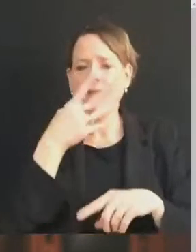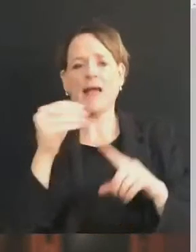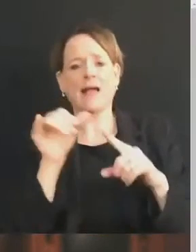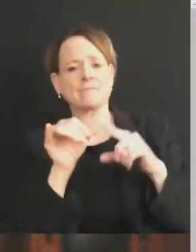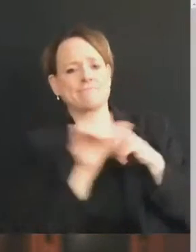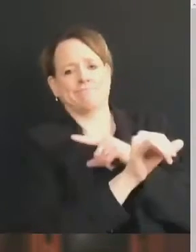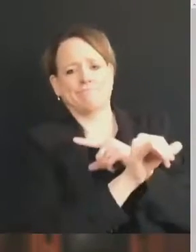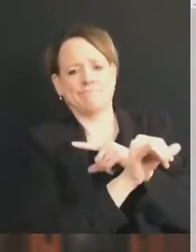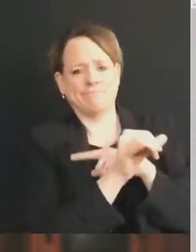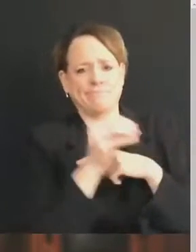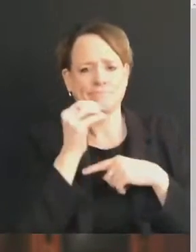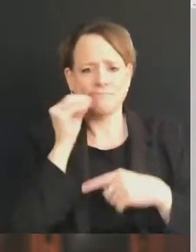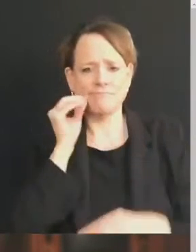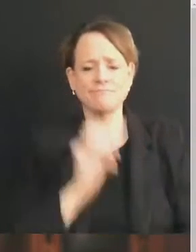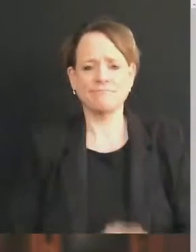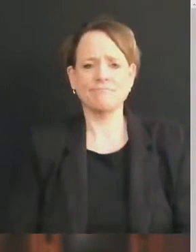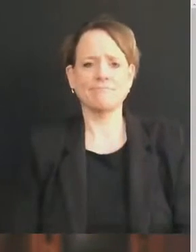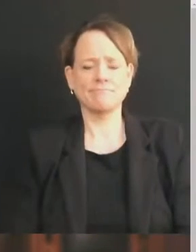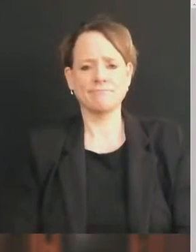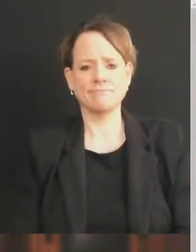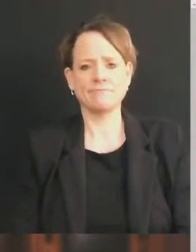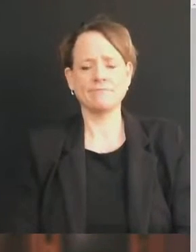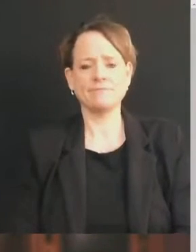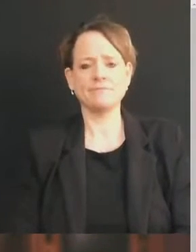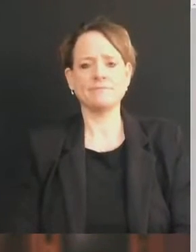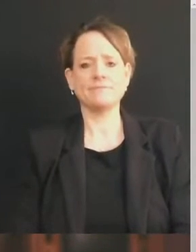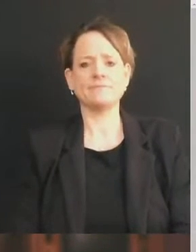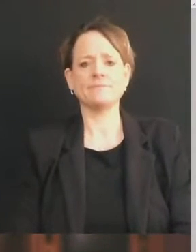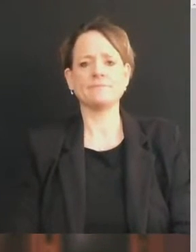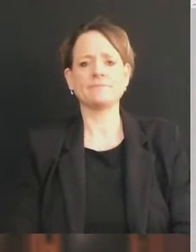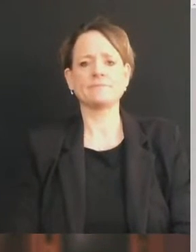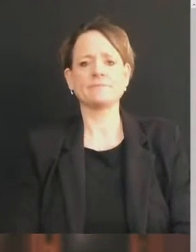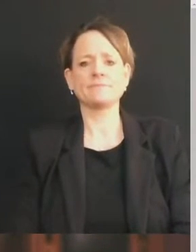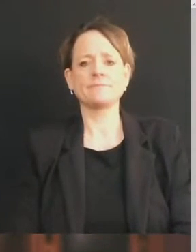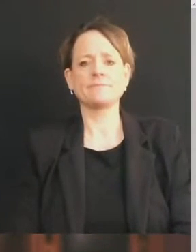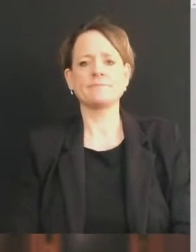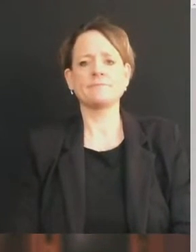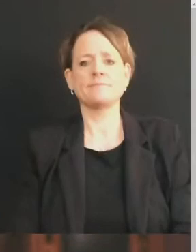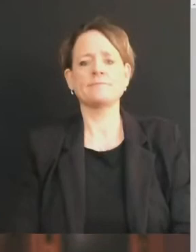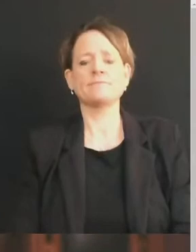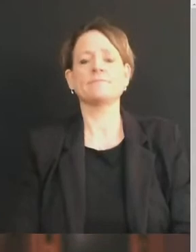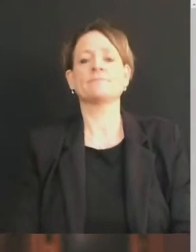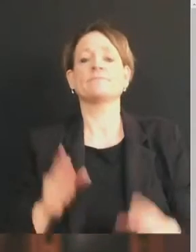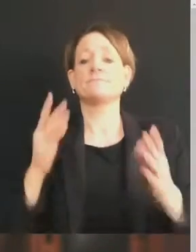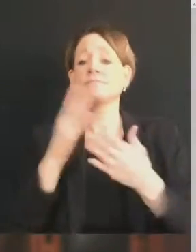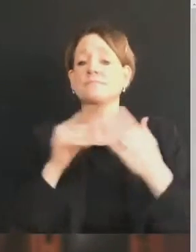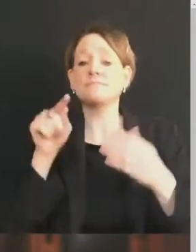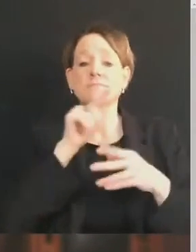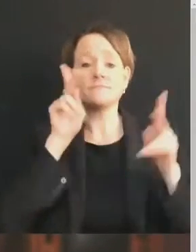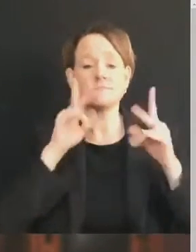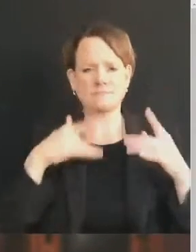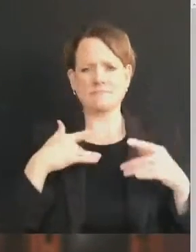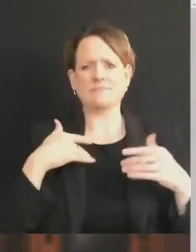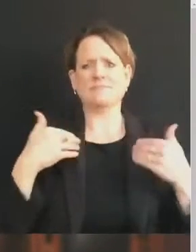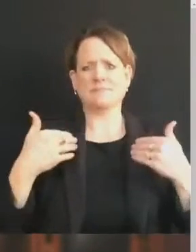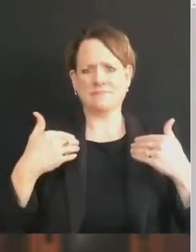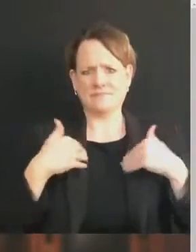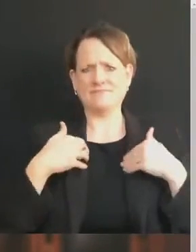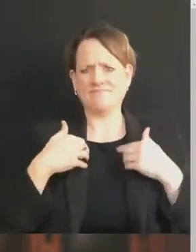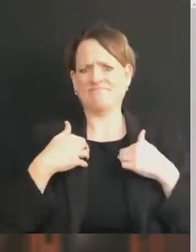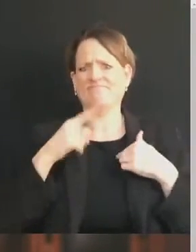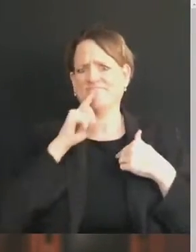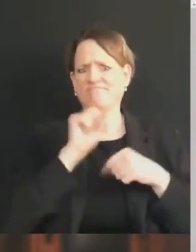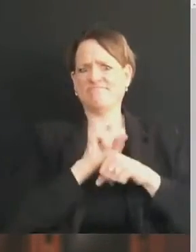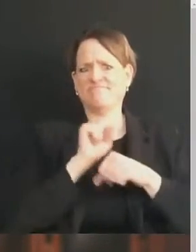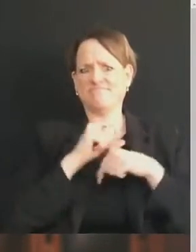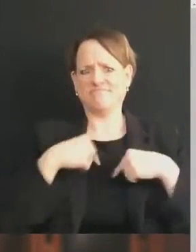people who might be infected with COVID-19. And so all of those downstream actions